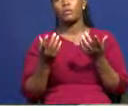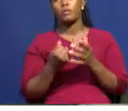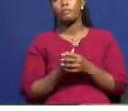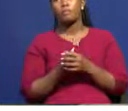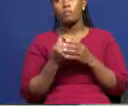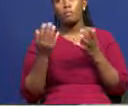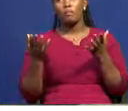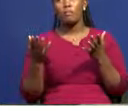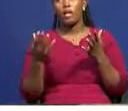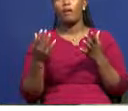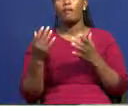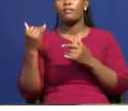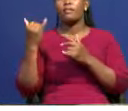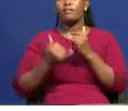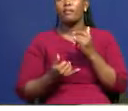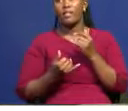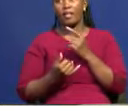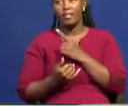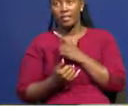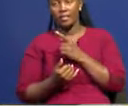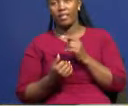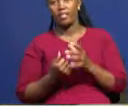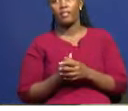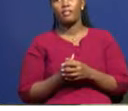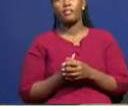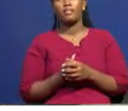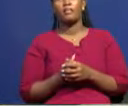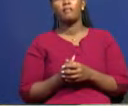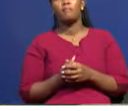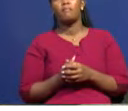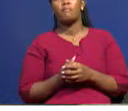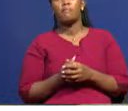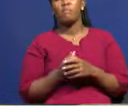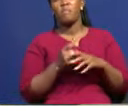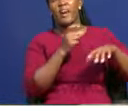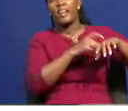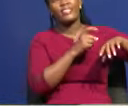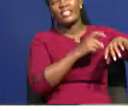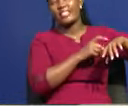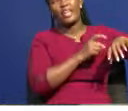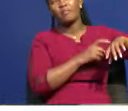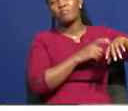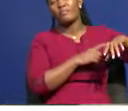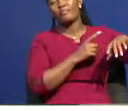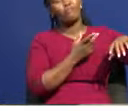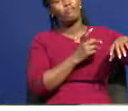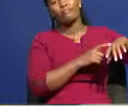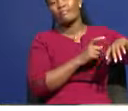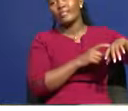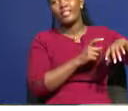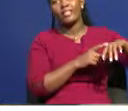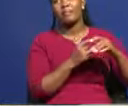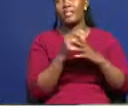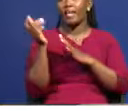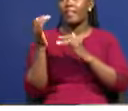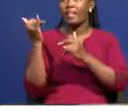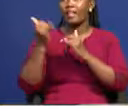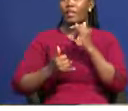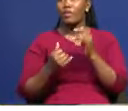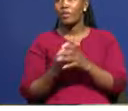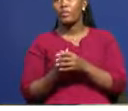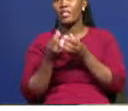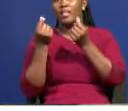we're going to be taxed on it. Finally, Daktari. No, James, let Daktari, because the time is up. Daktari, kindly conclude, tafadhali. Thank you. In